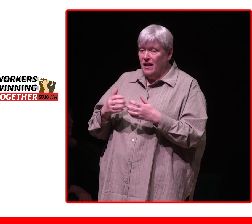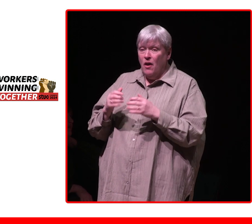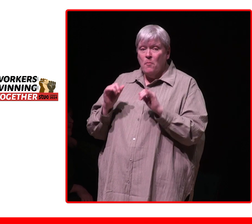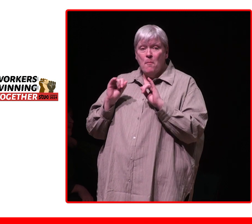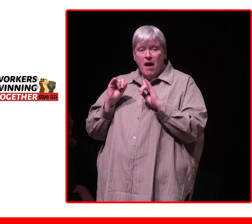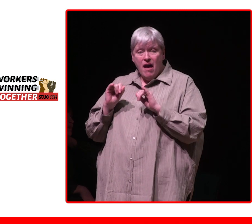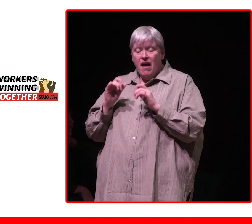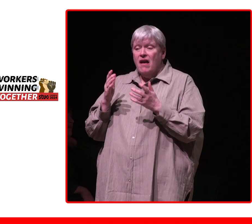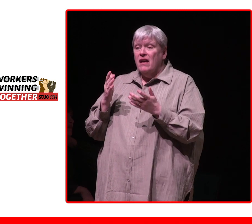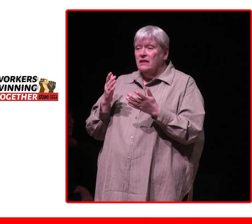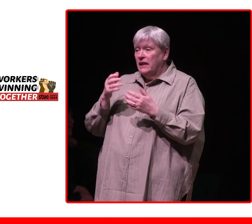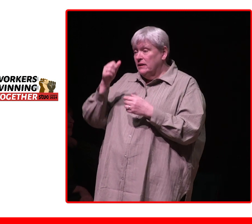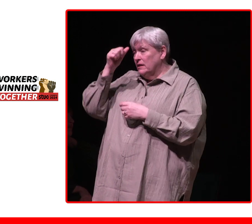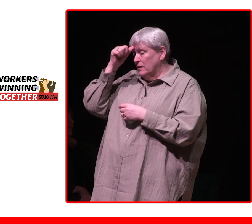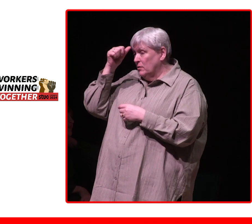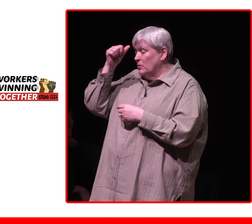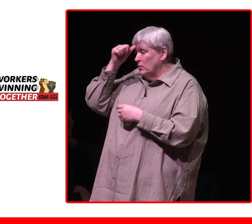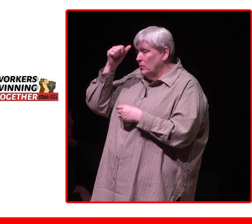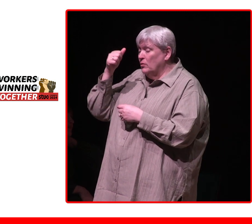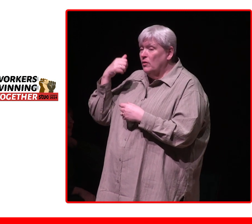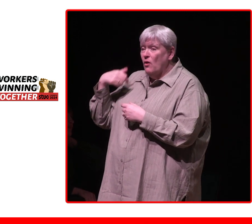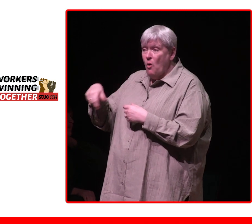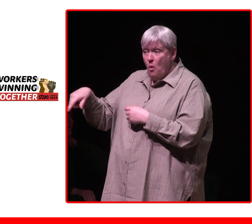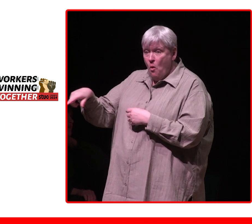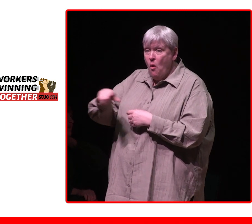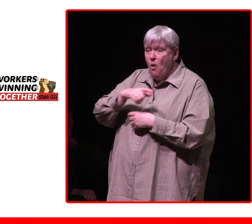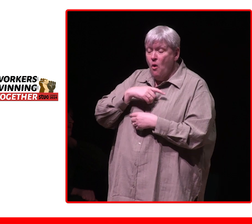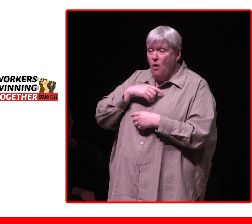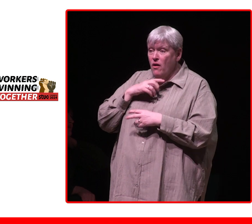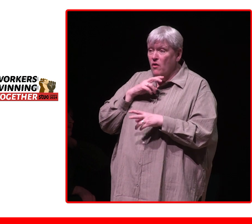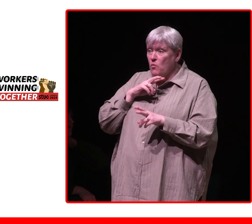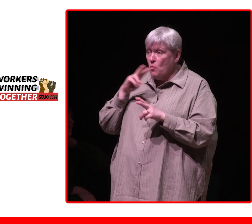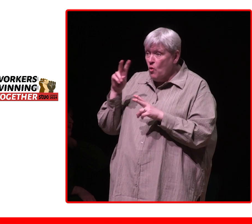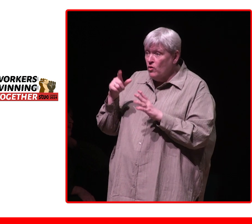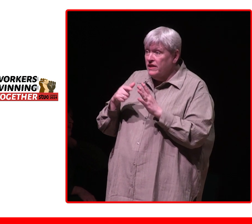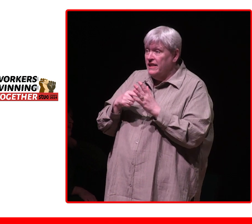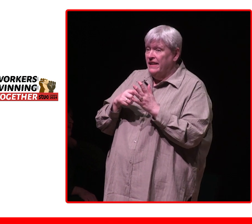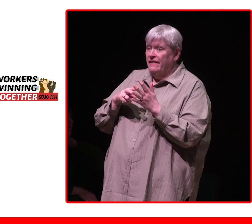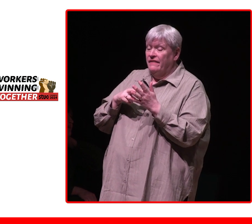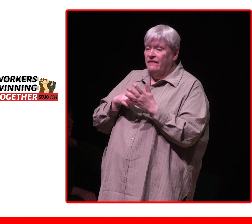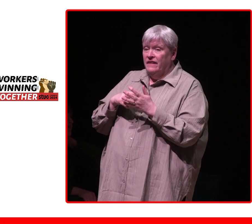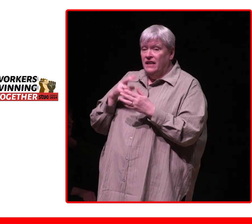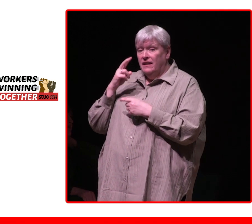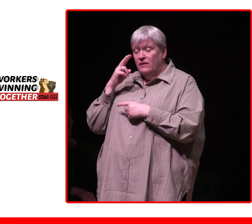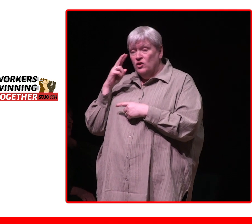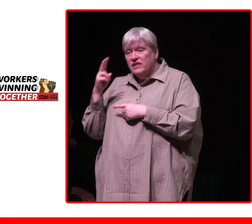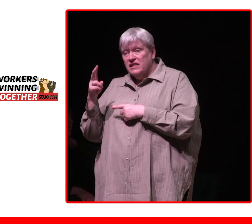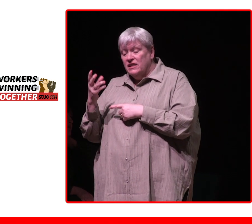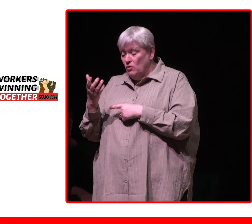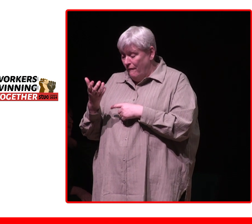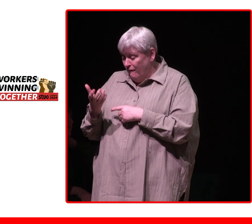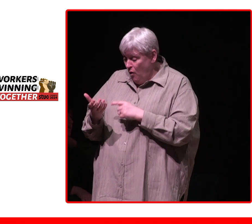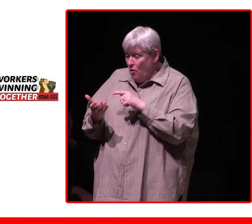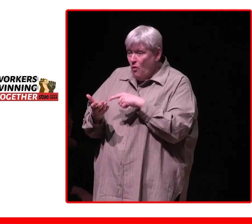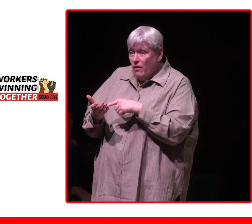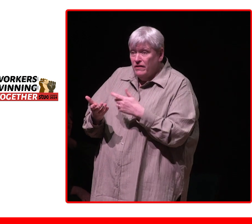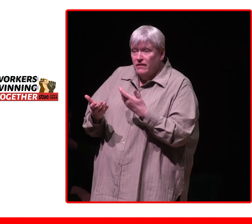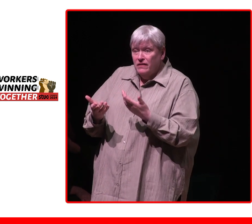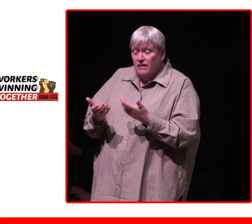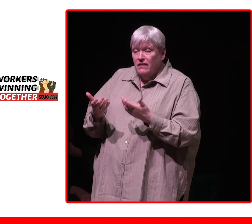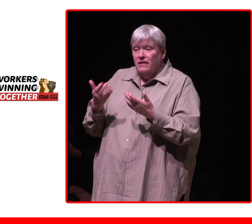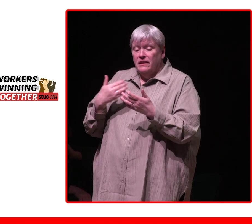I know that we have all watched on television or seen on our phones or